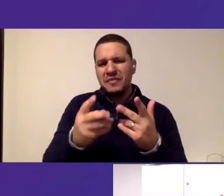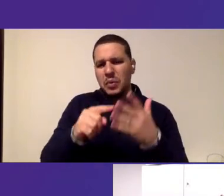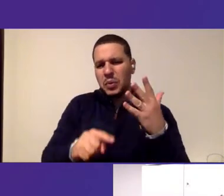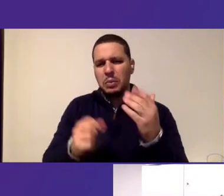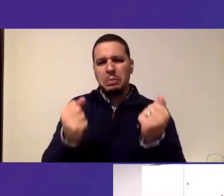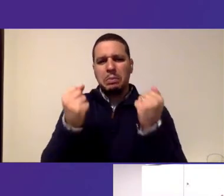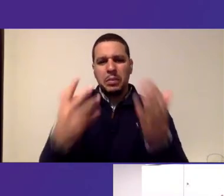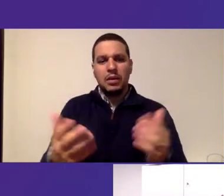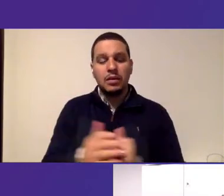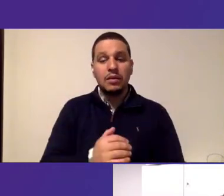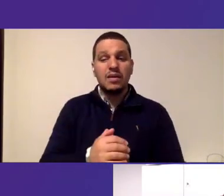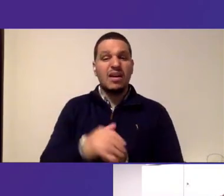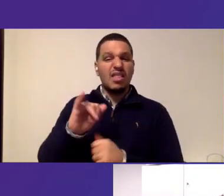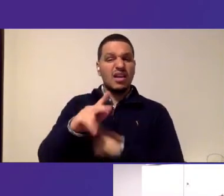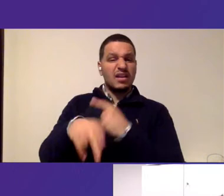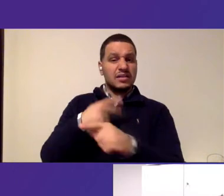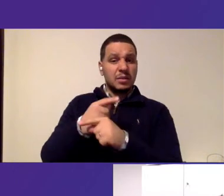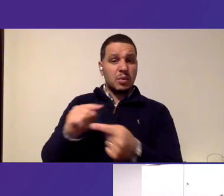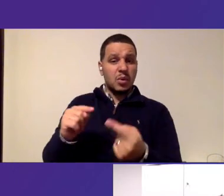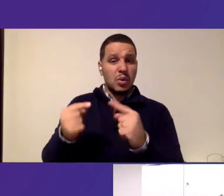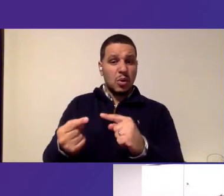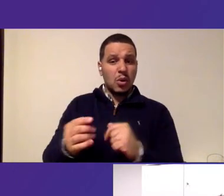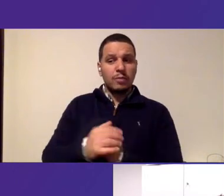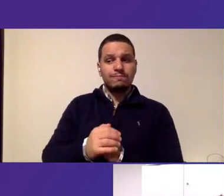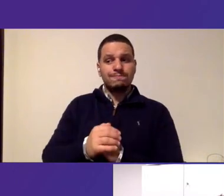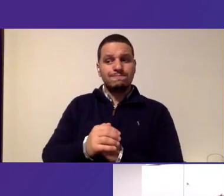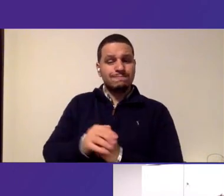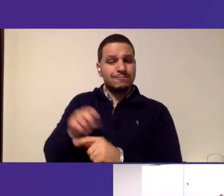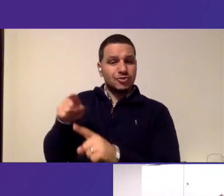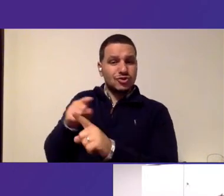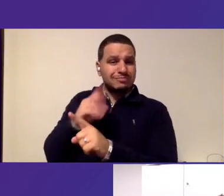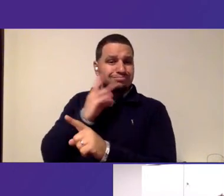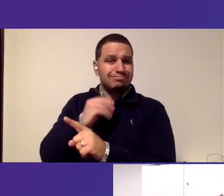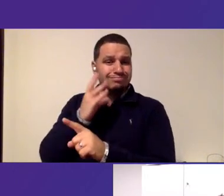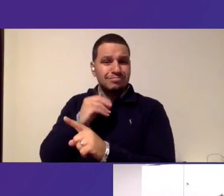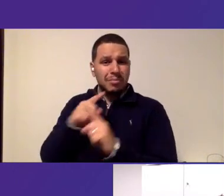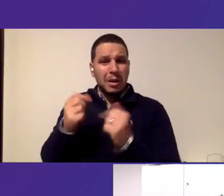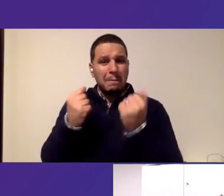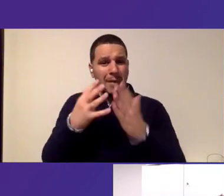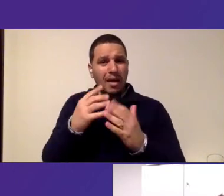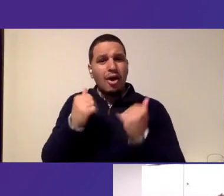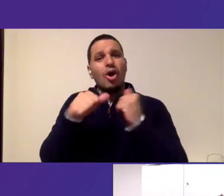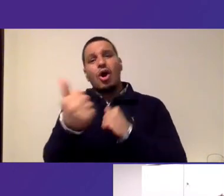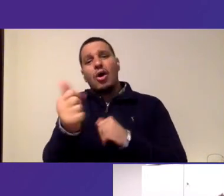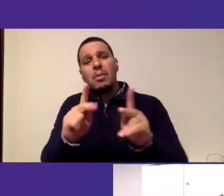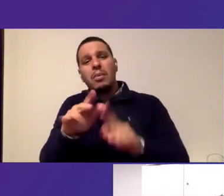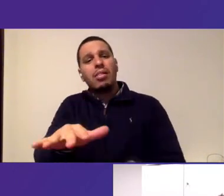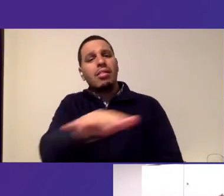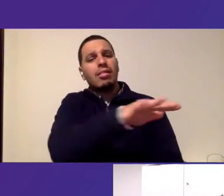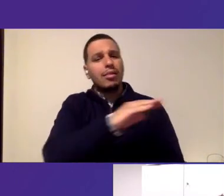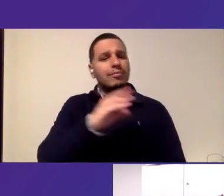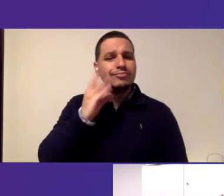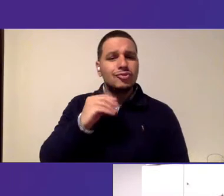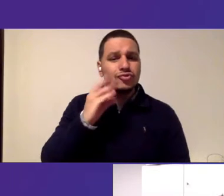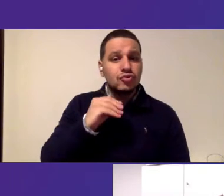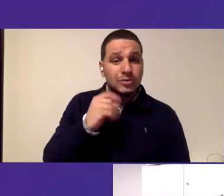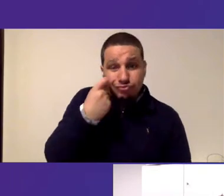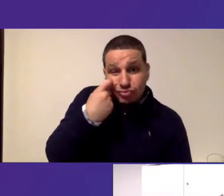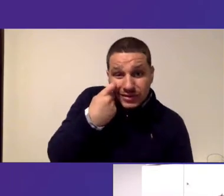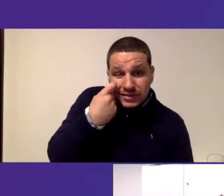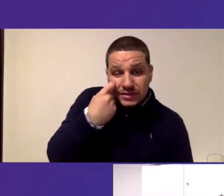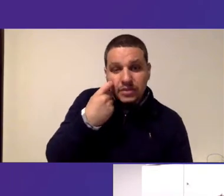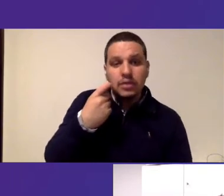this harm is one that she and many others have experienced both recently and